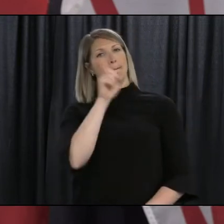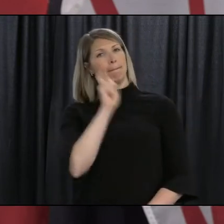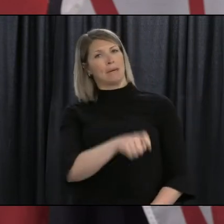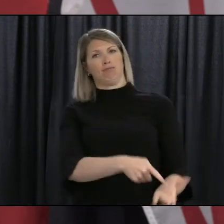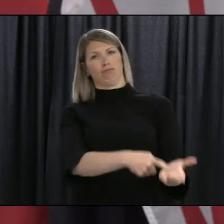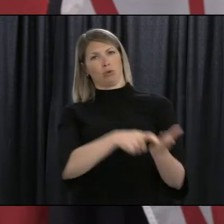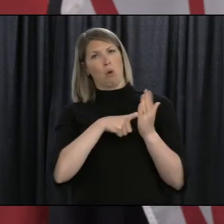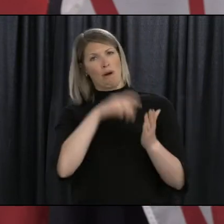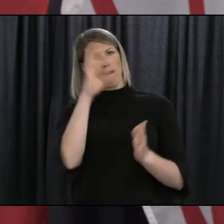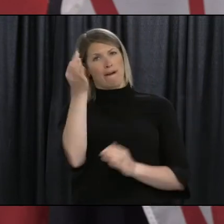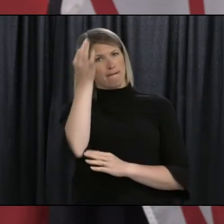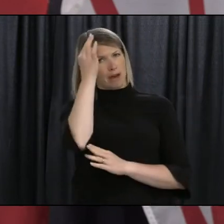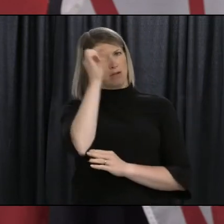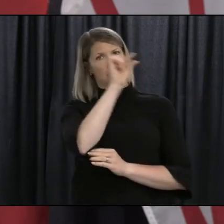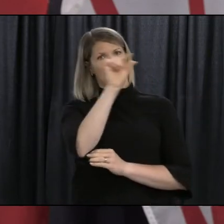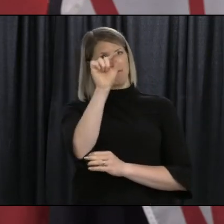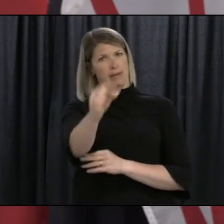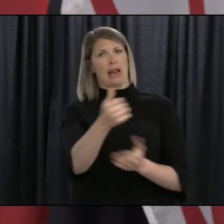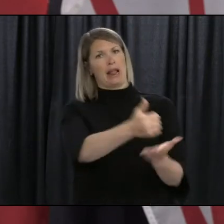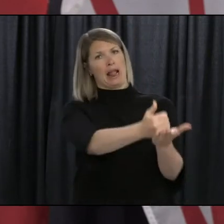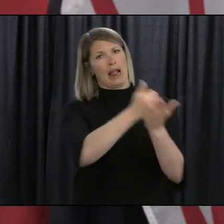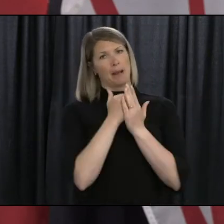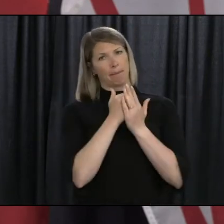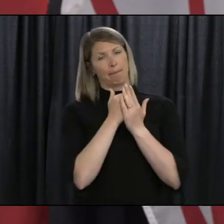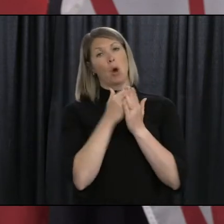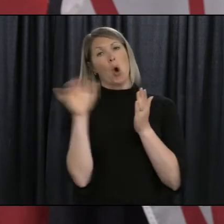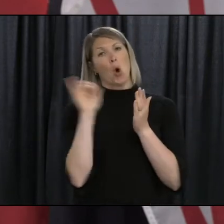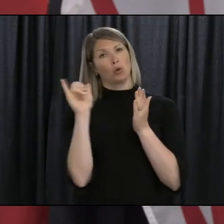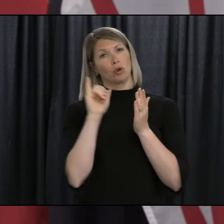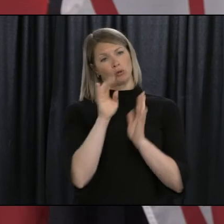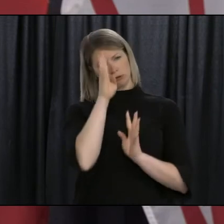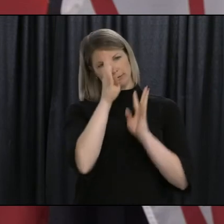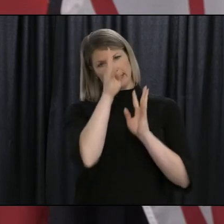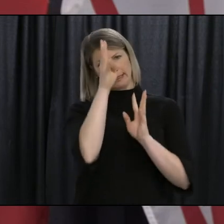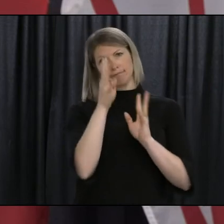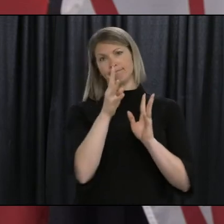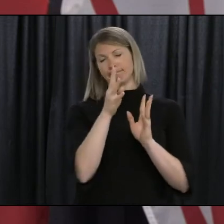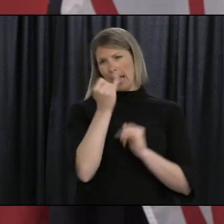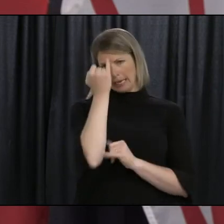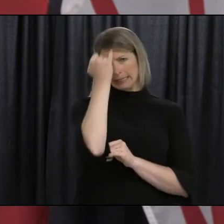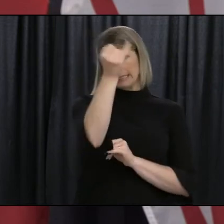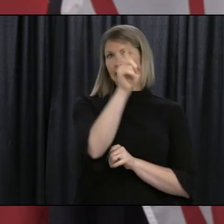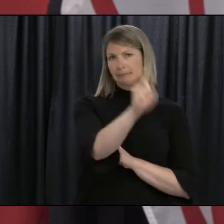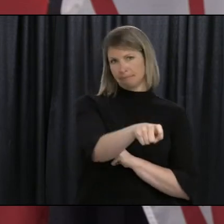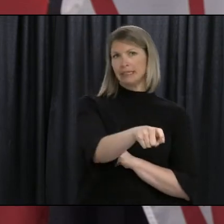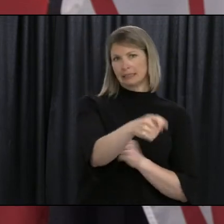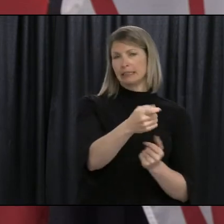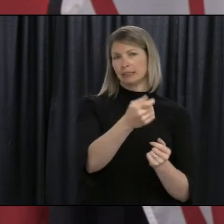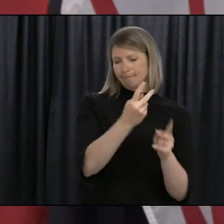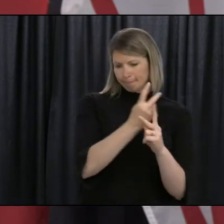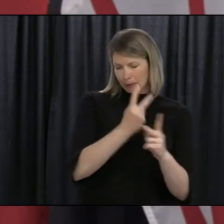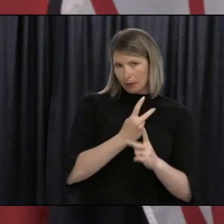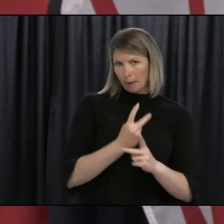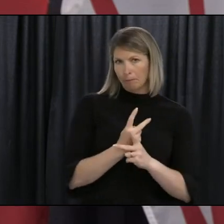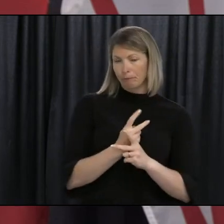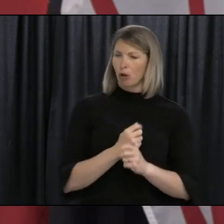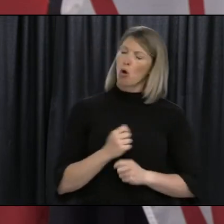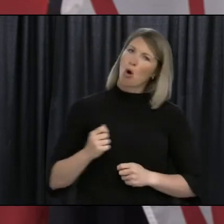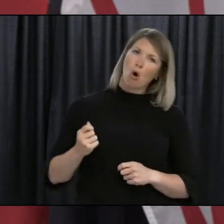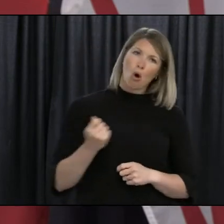with us on solutions. Every province and territory in this country has taken an economic hit